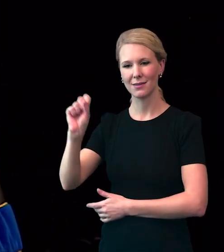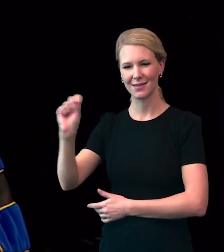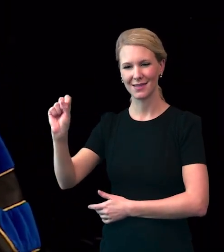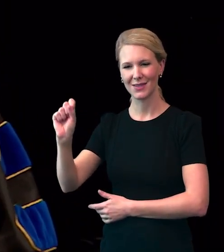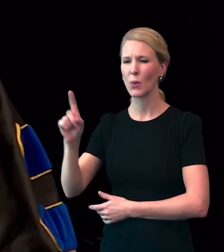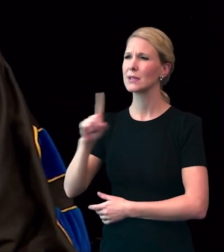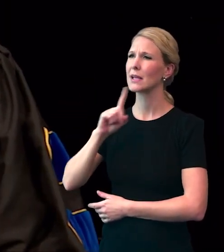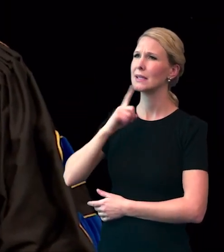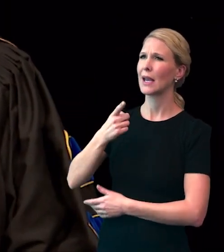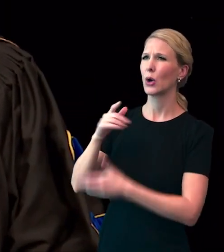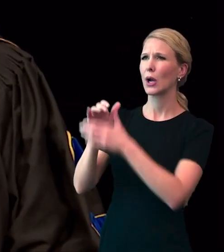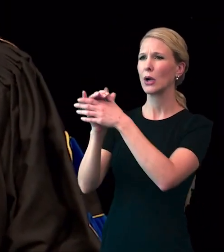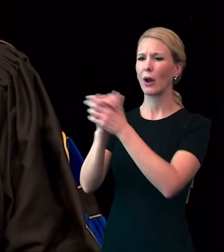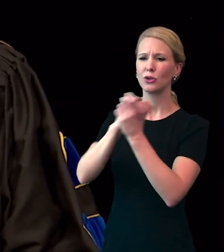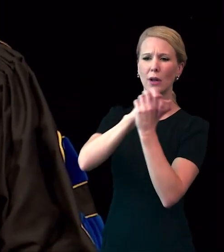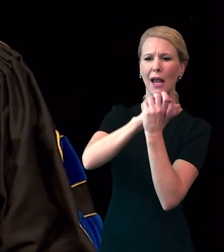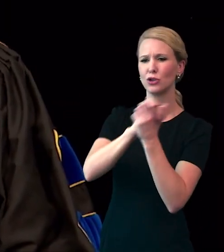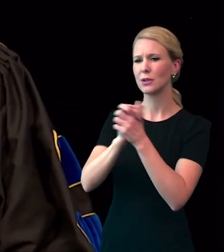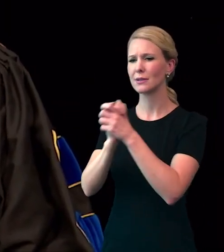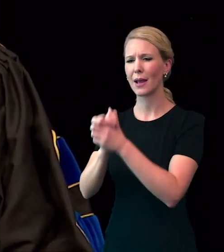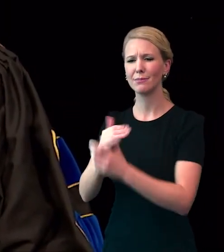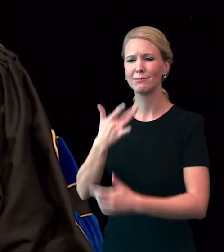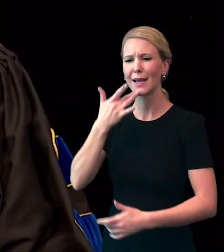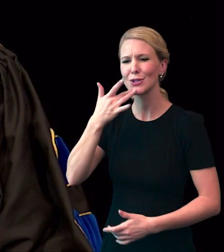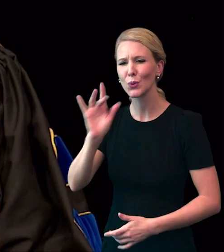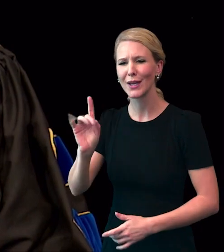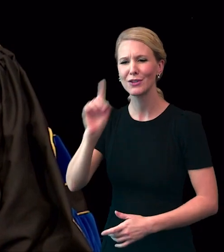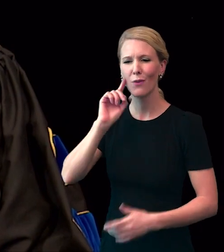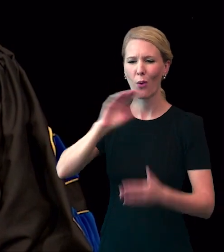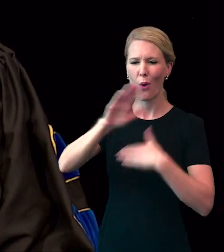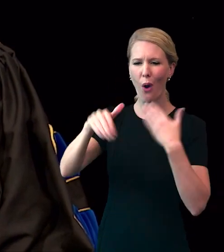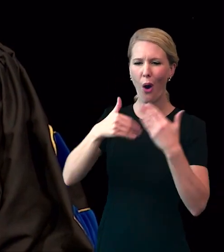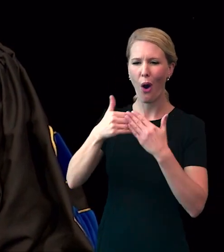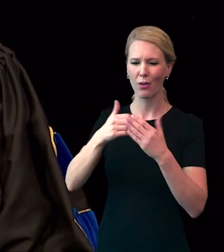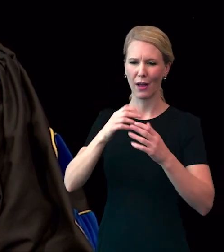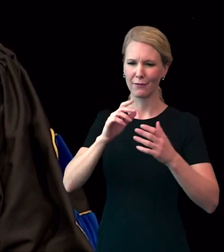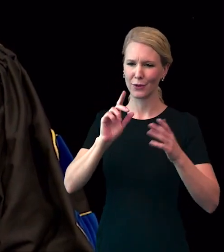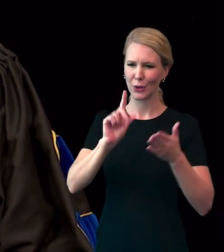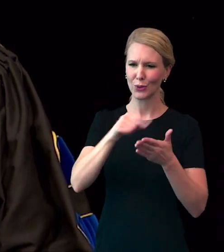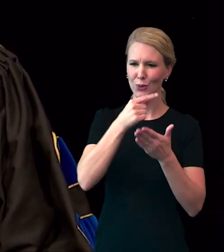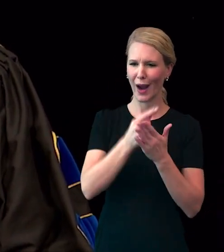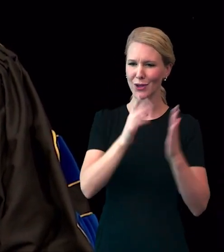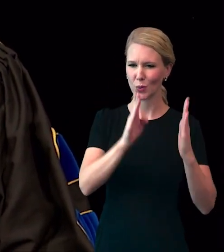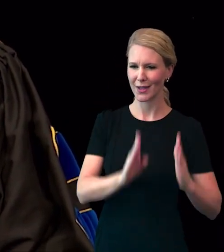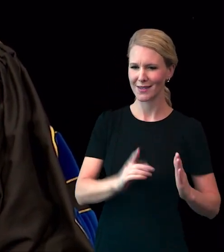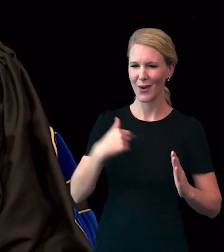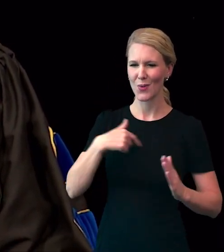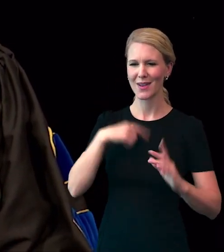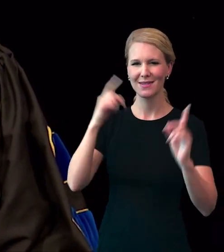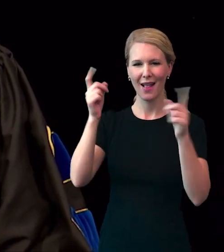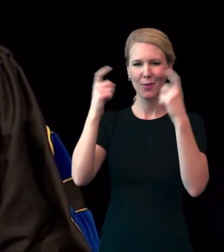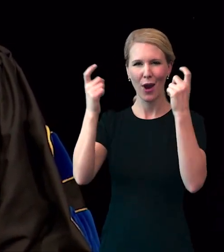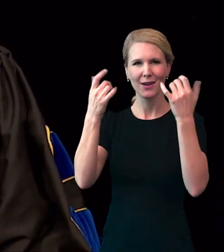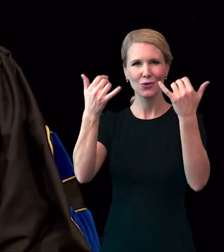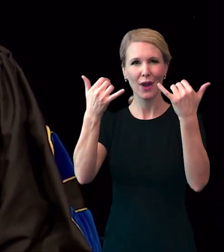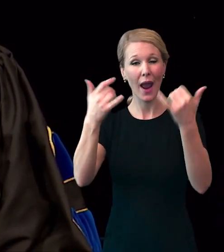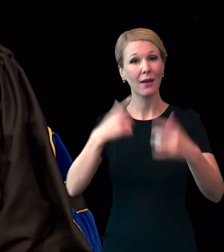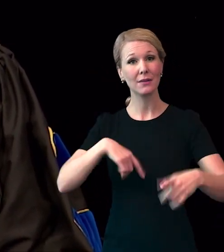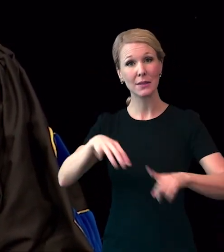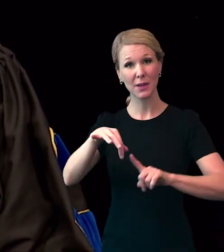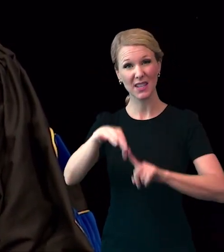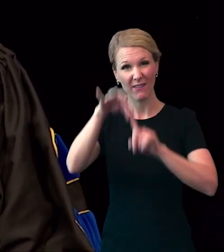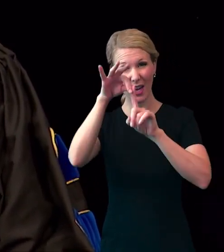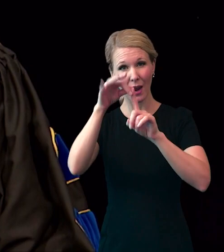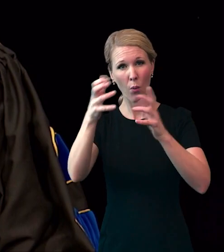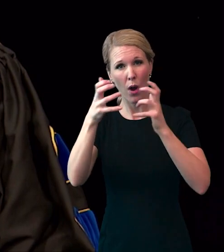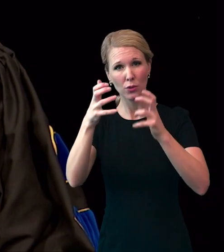sincere congratulations and best wishes to all of the graduates whose accomplishments we are celebrating today. In particular, I want to recognize the